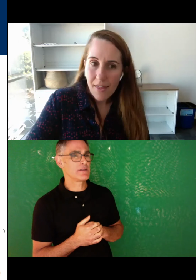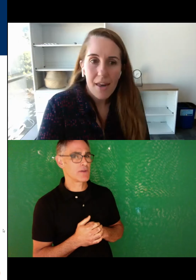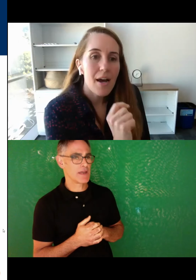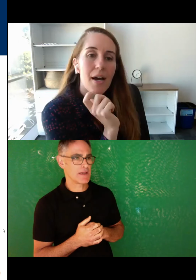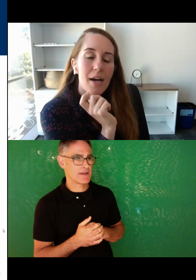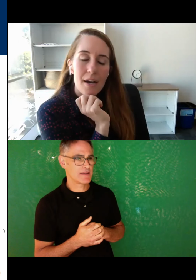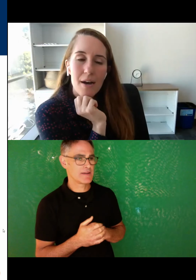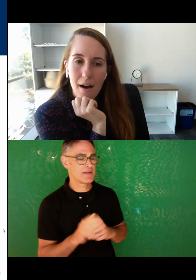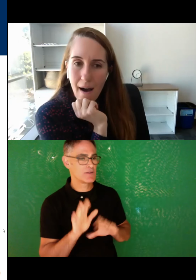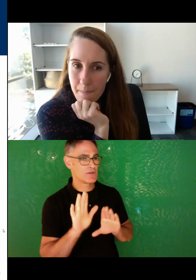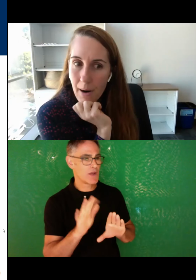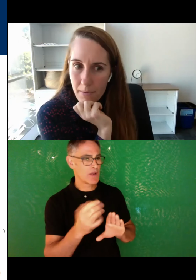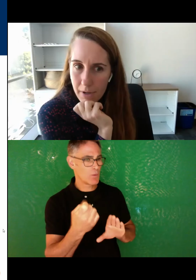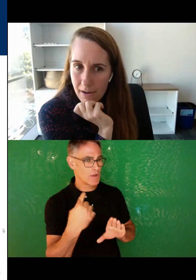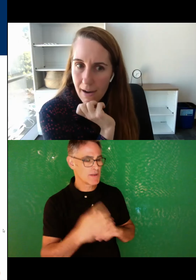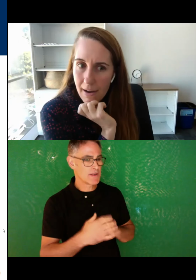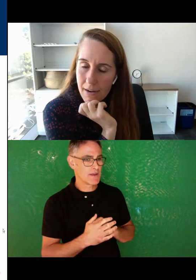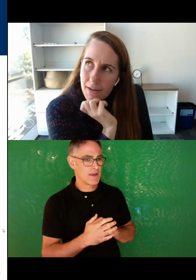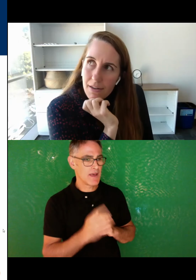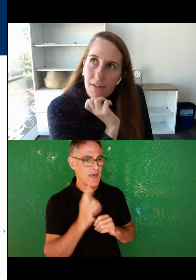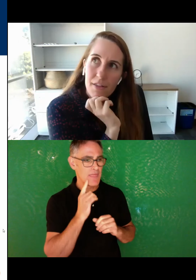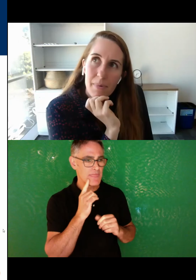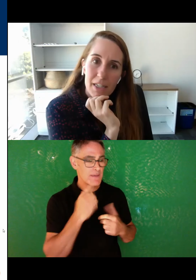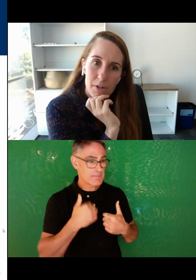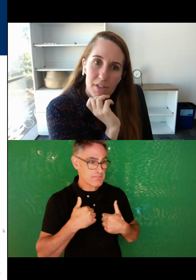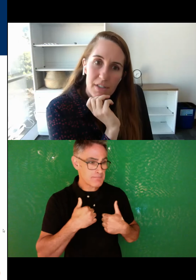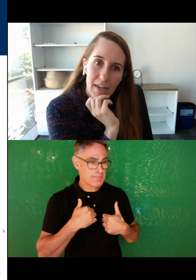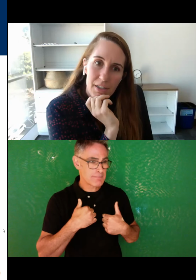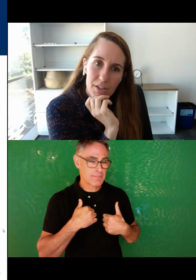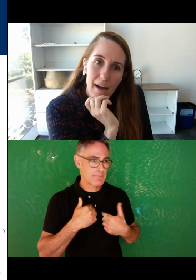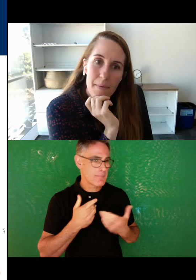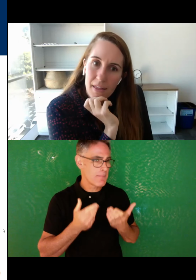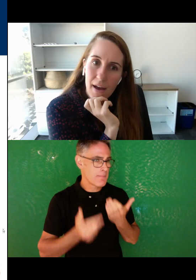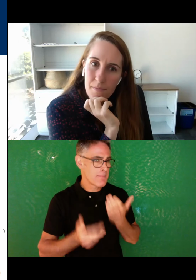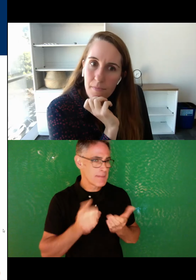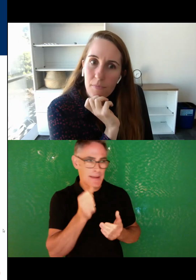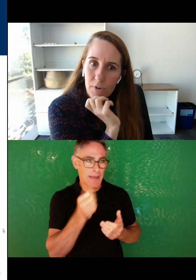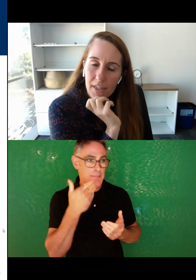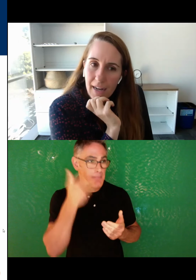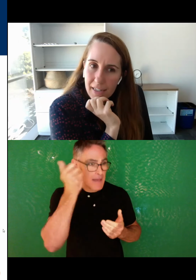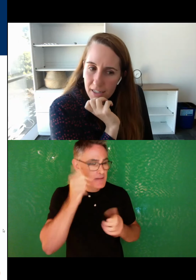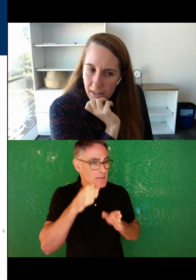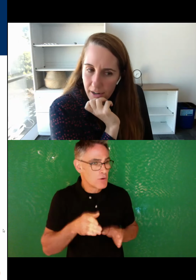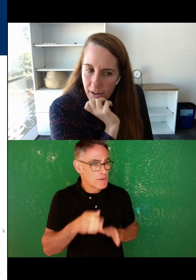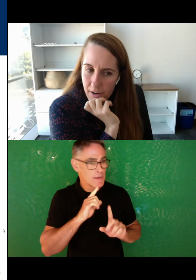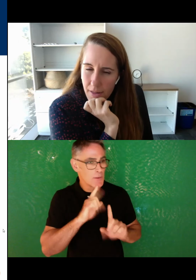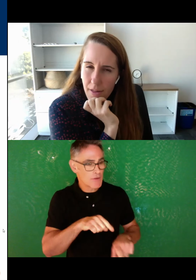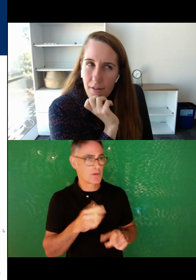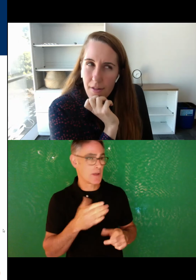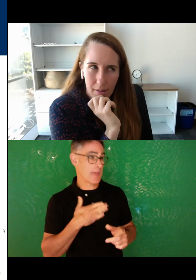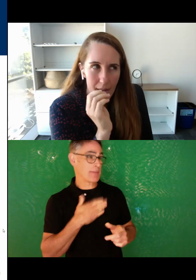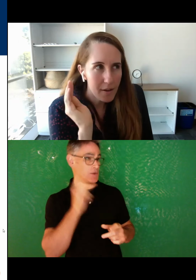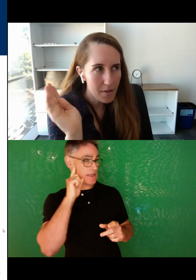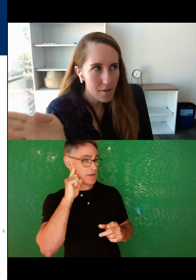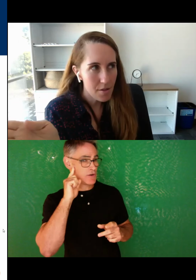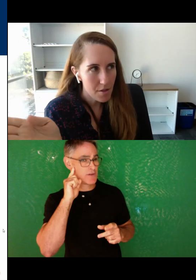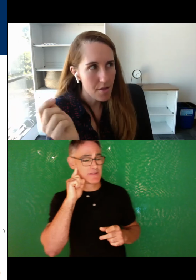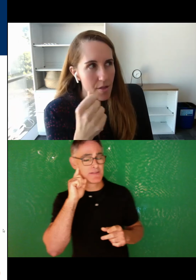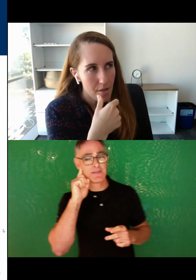I think that I'm probably not the best person to answer that. I mean, I'm really glad to hear